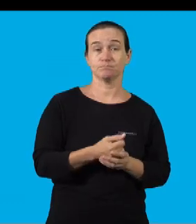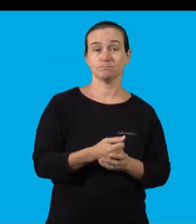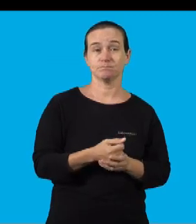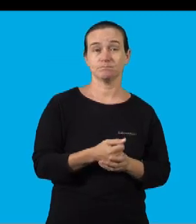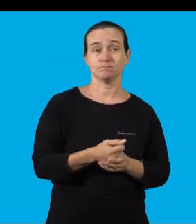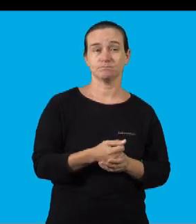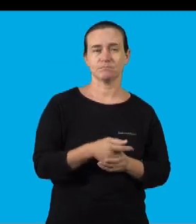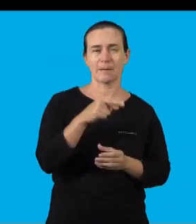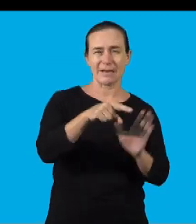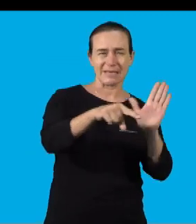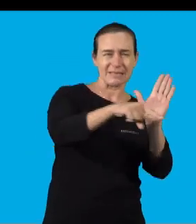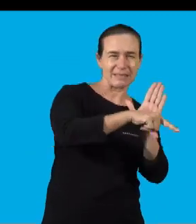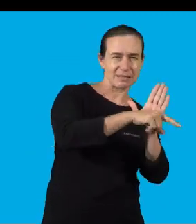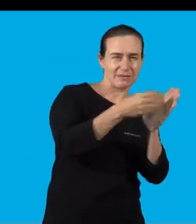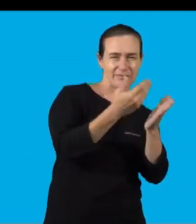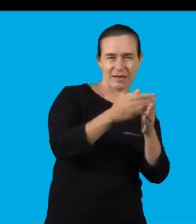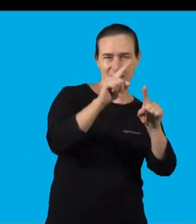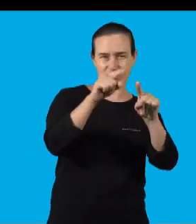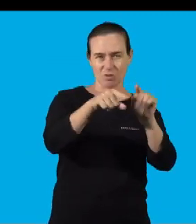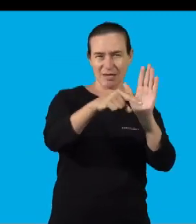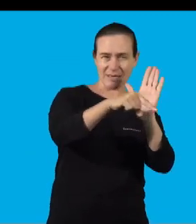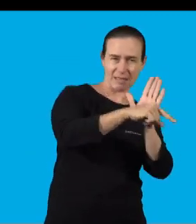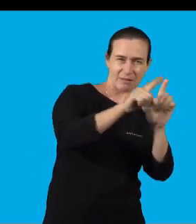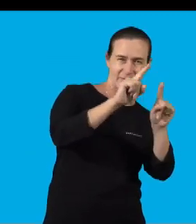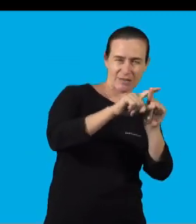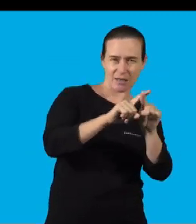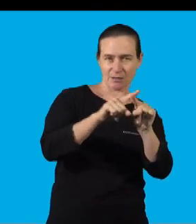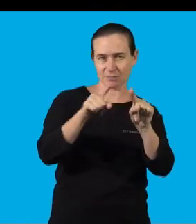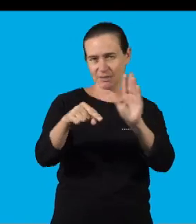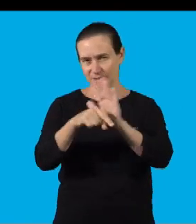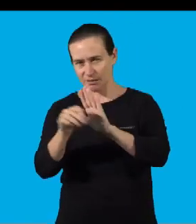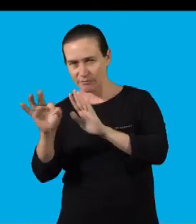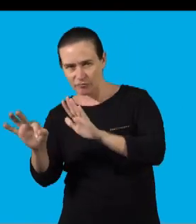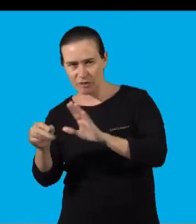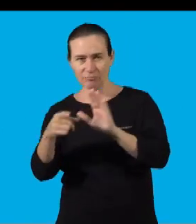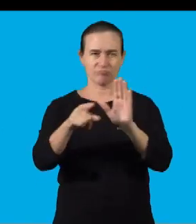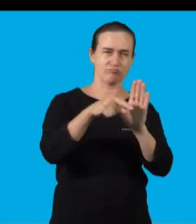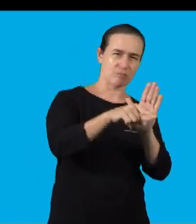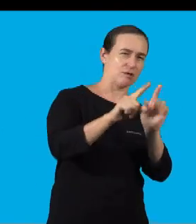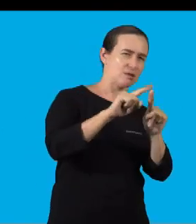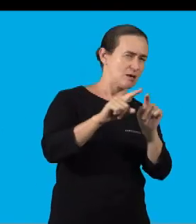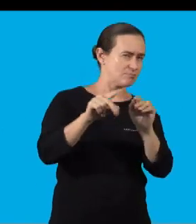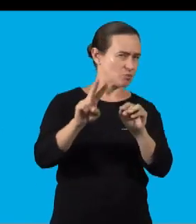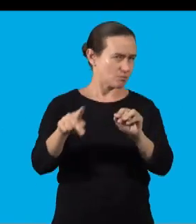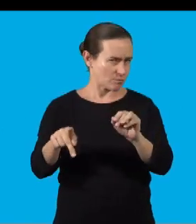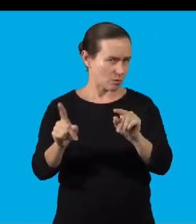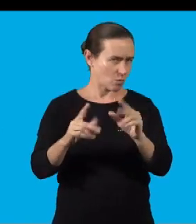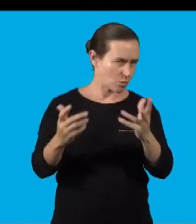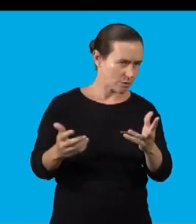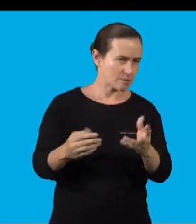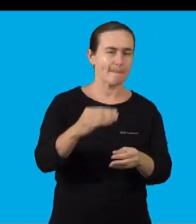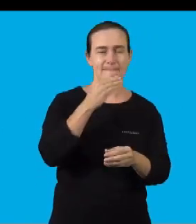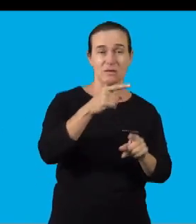our brackets there. That negative is going to multiply with the 2p. That negative is going to multiply with the negative 3 as well, giving us a